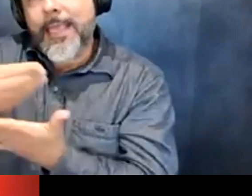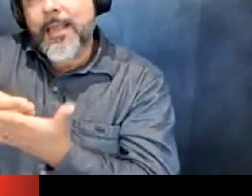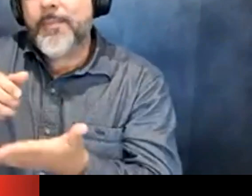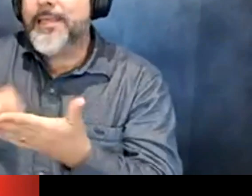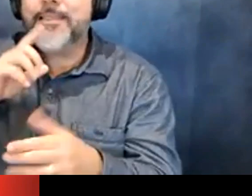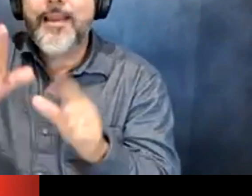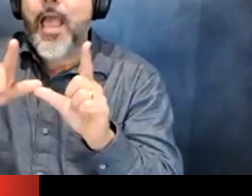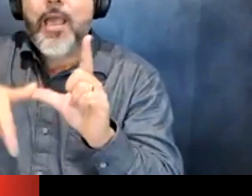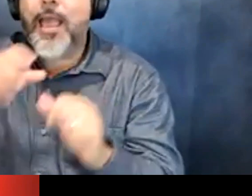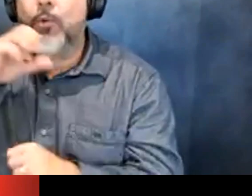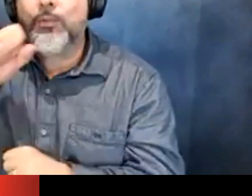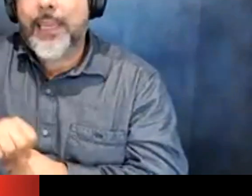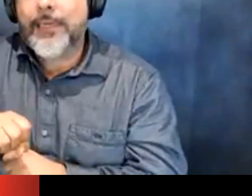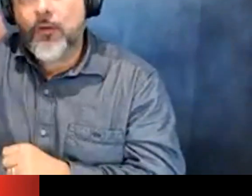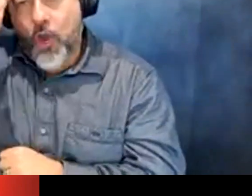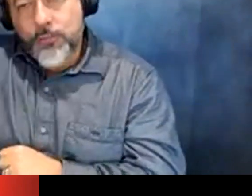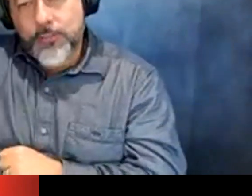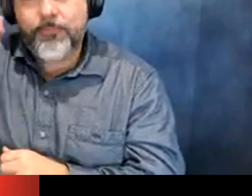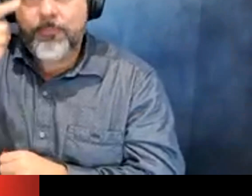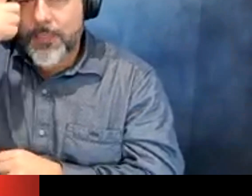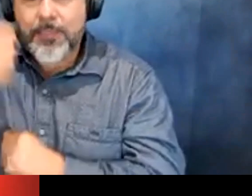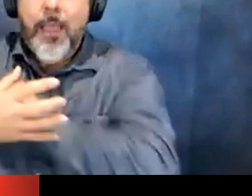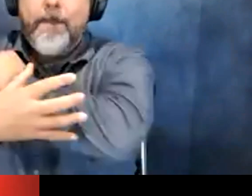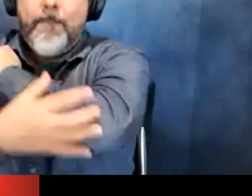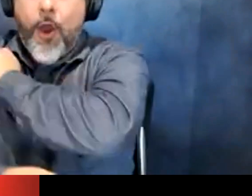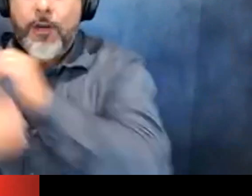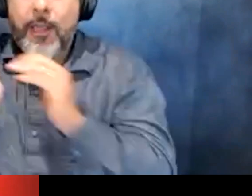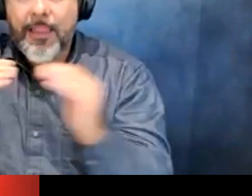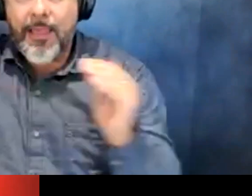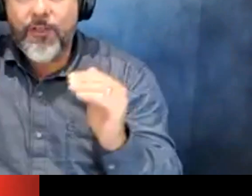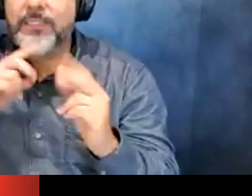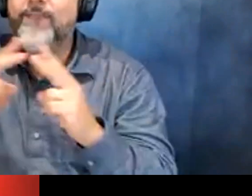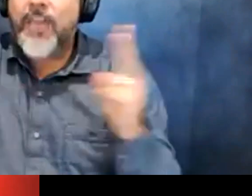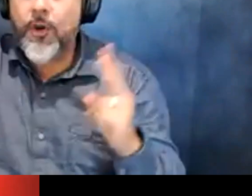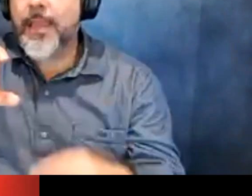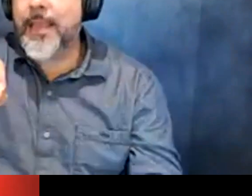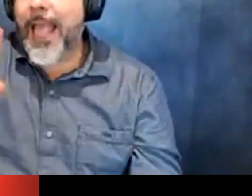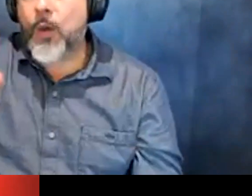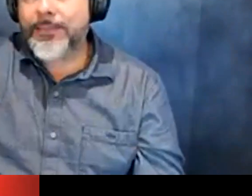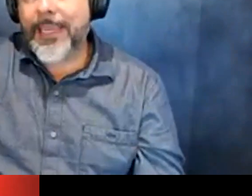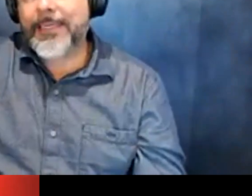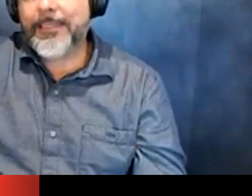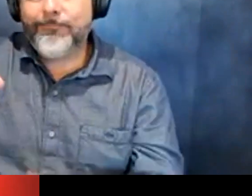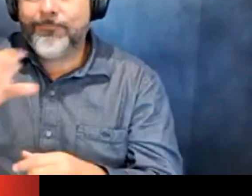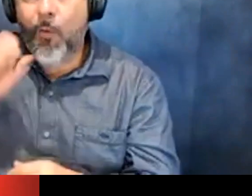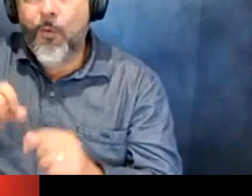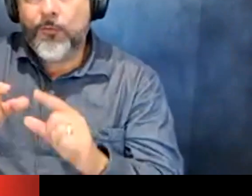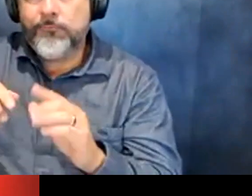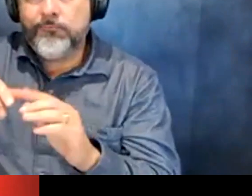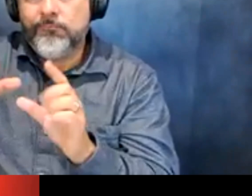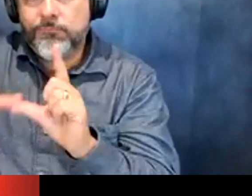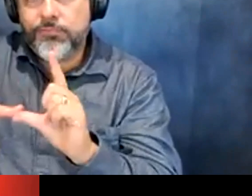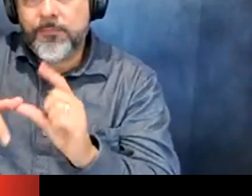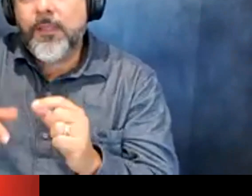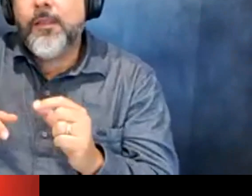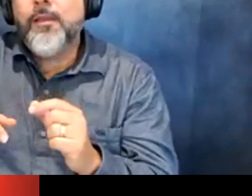The poverty level is very, very, very outdated. So I just want to know what's being done in that